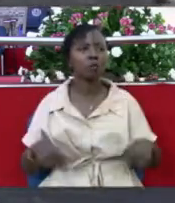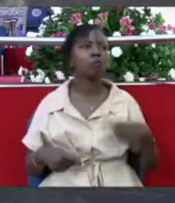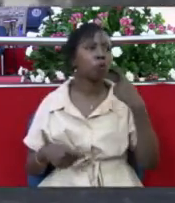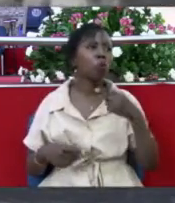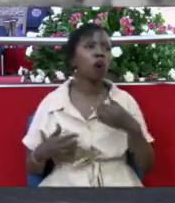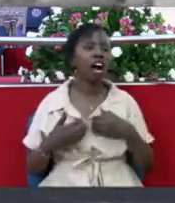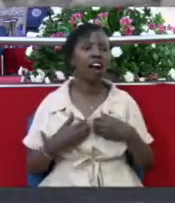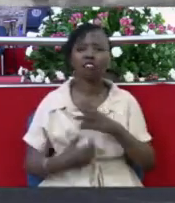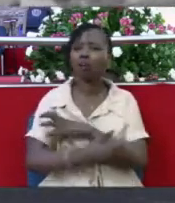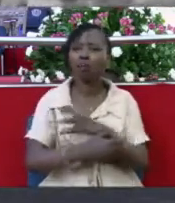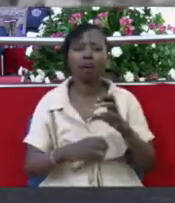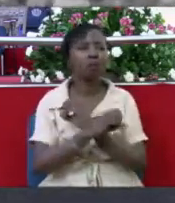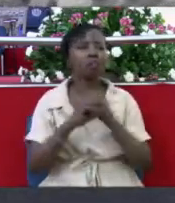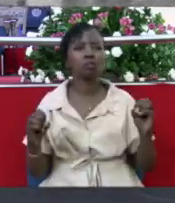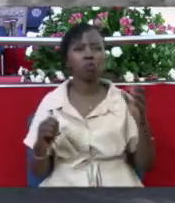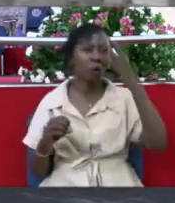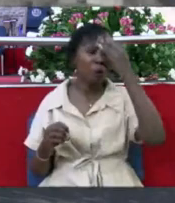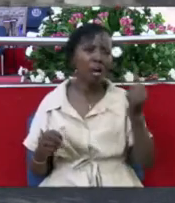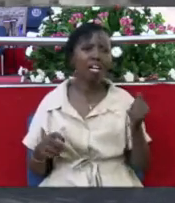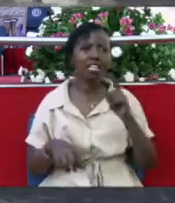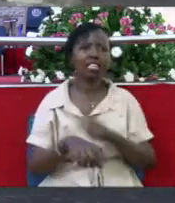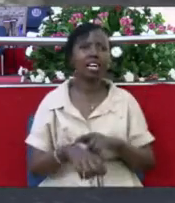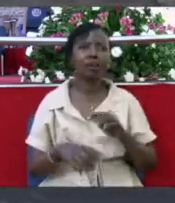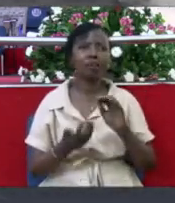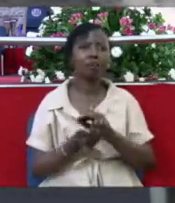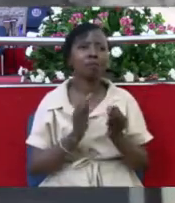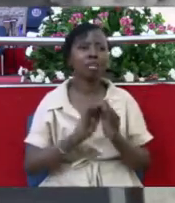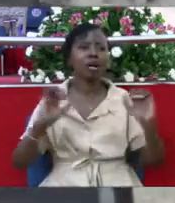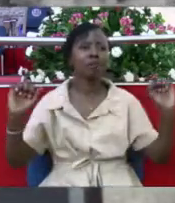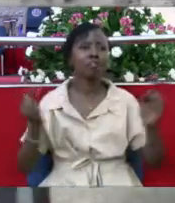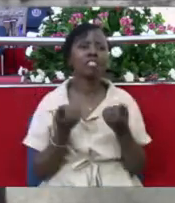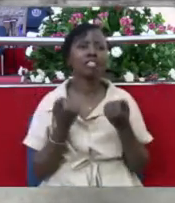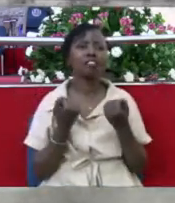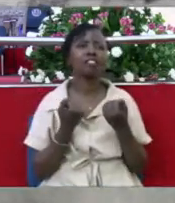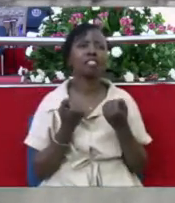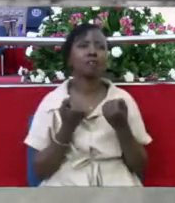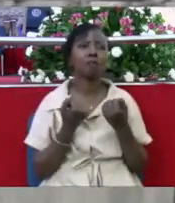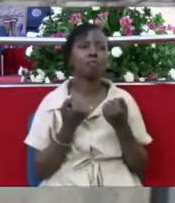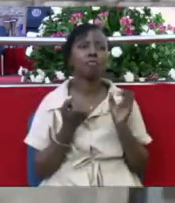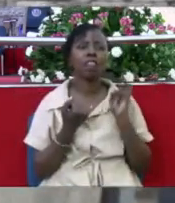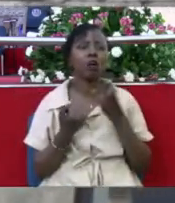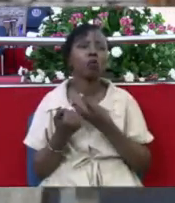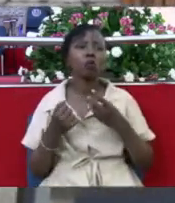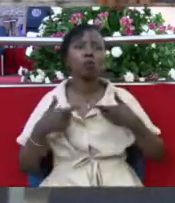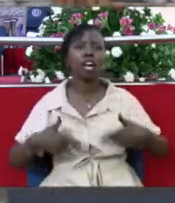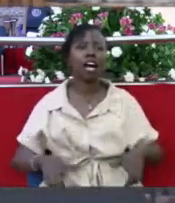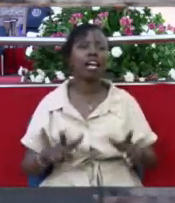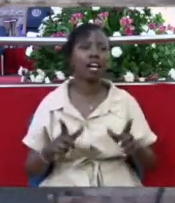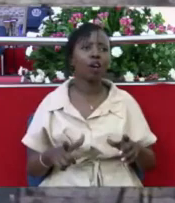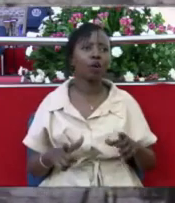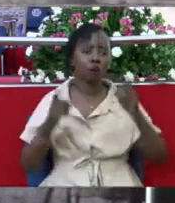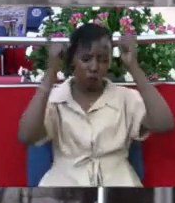Because after we gave our lives to Jesus, sin came away and has taken us away from God. I want to give you one